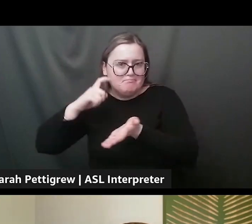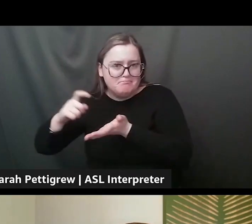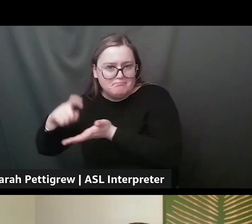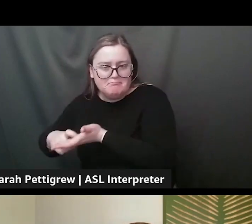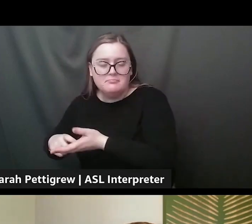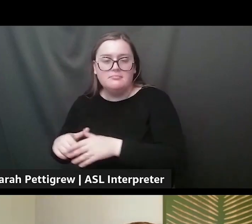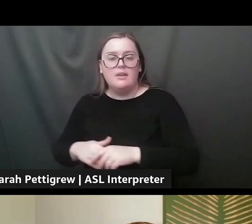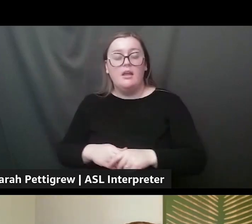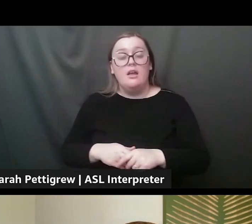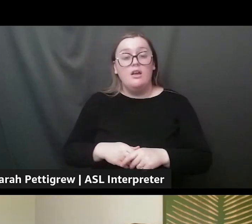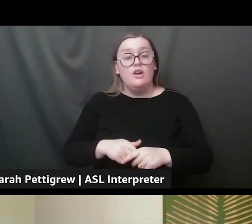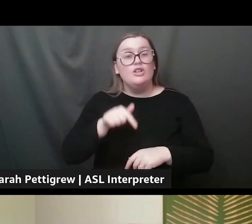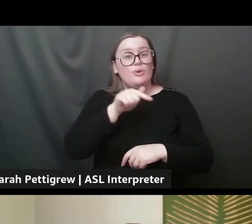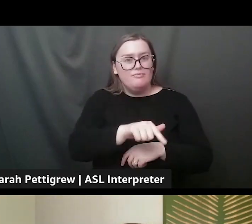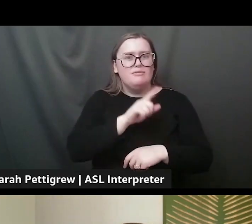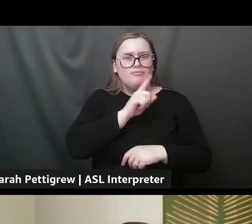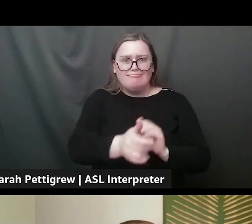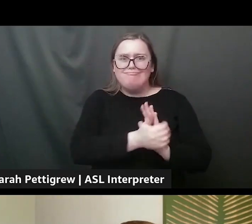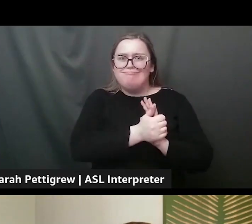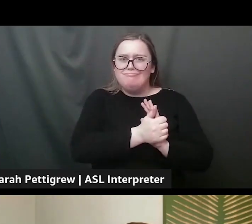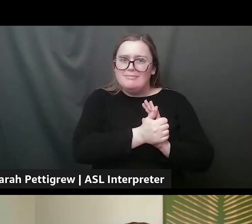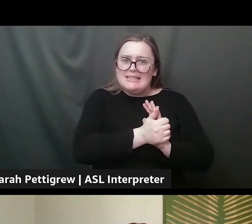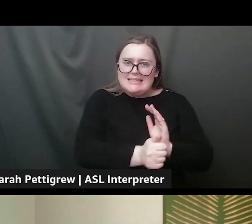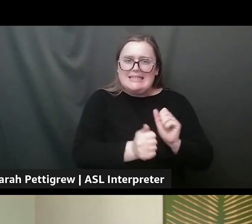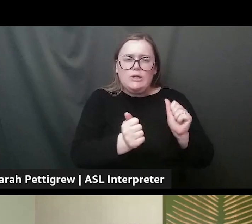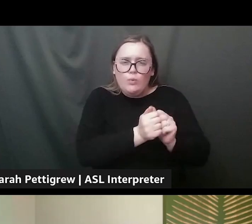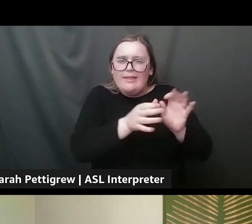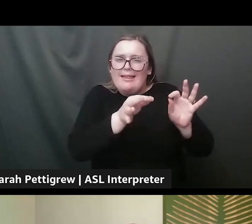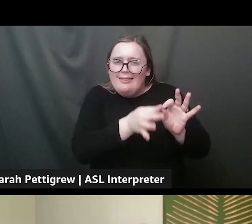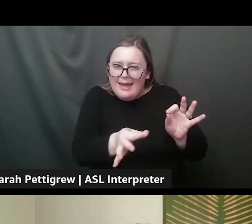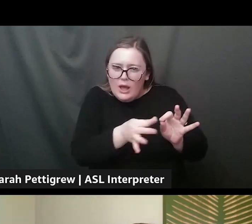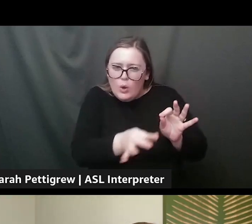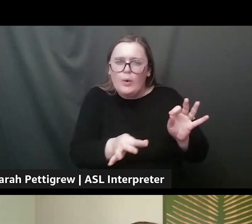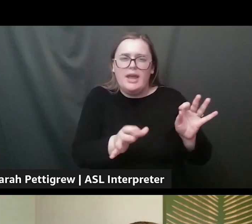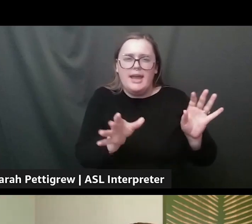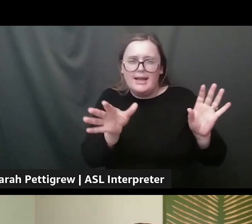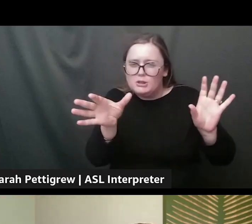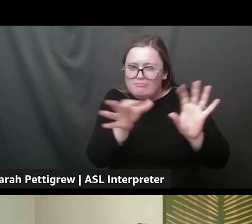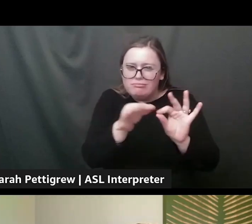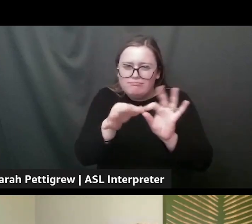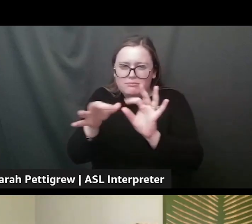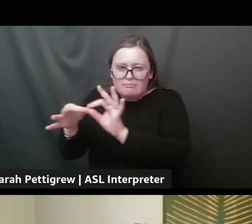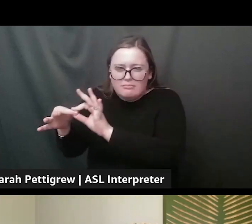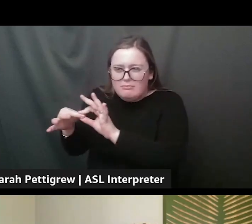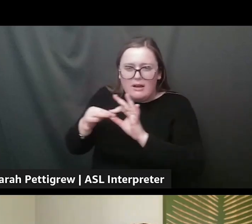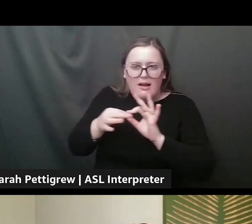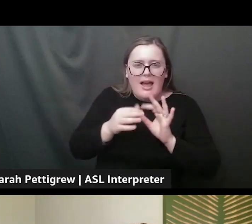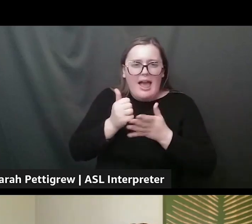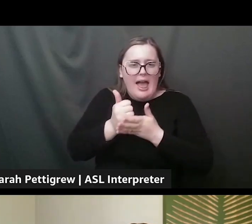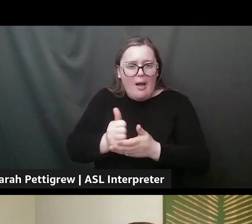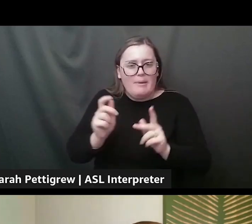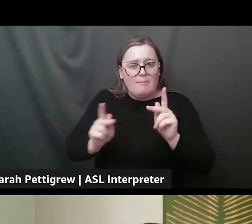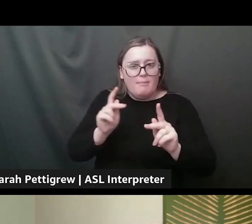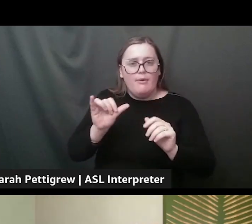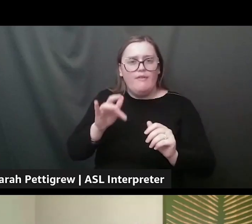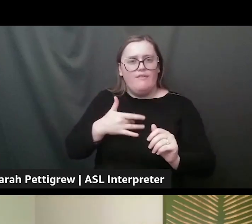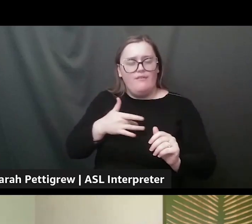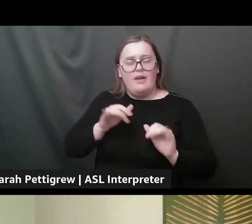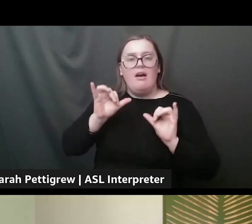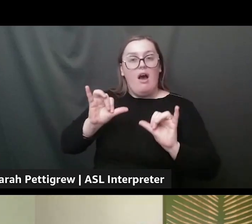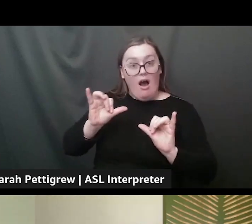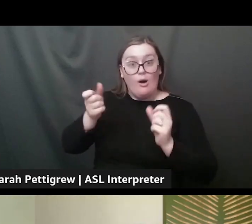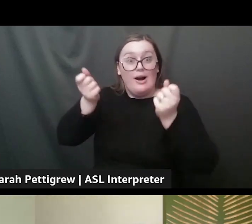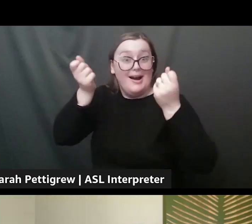good at language and like stringing things together and helping people feel understood and like maybe